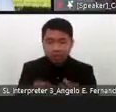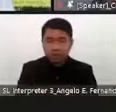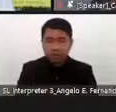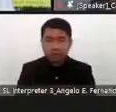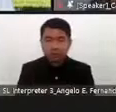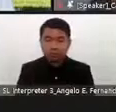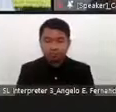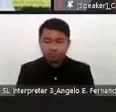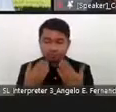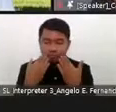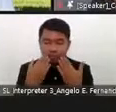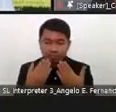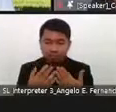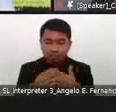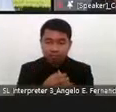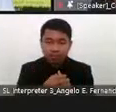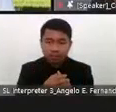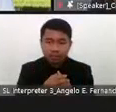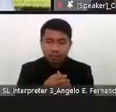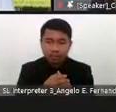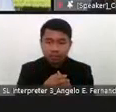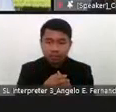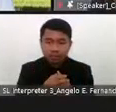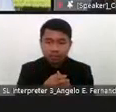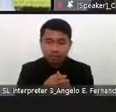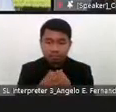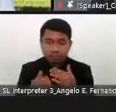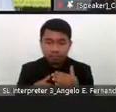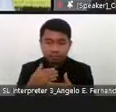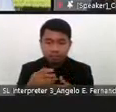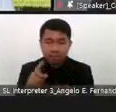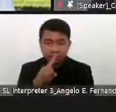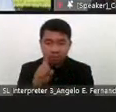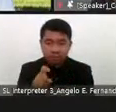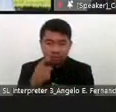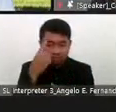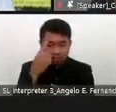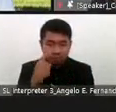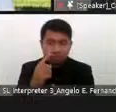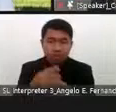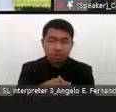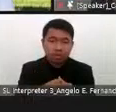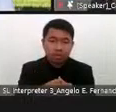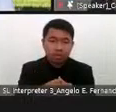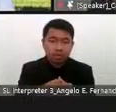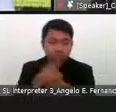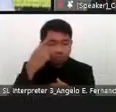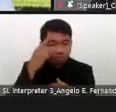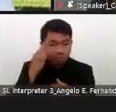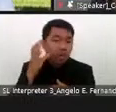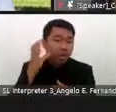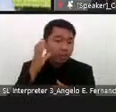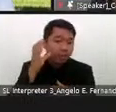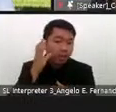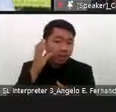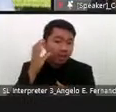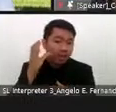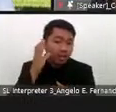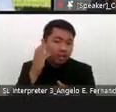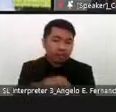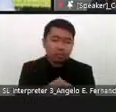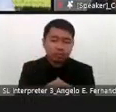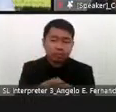Okay. Thank you, Dr. Bobby. Next question is for Ms. Camille. So this is from